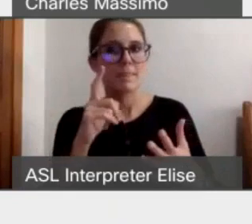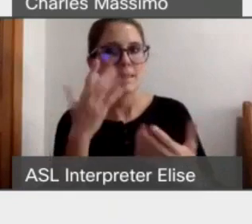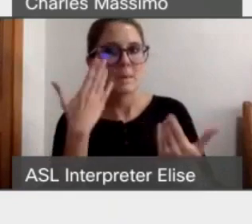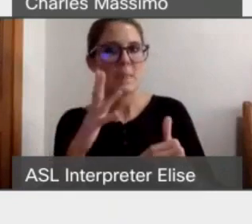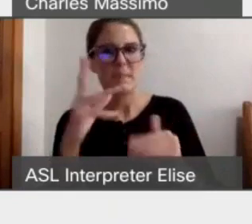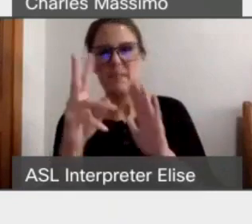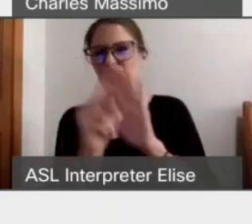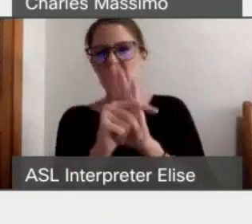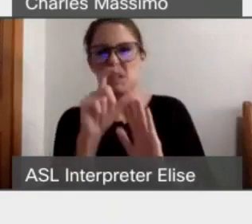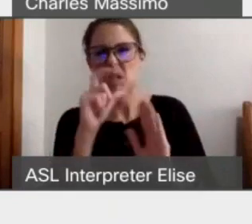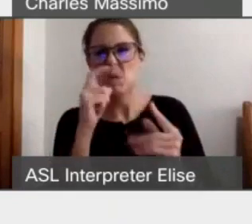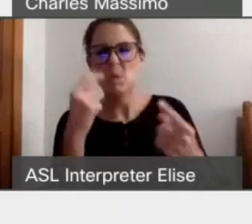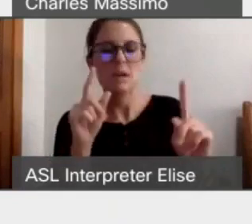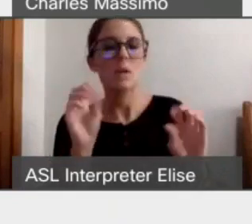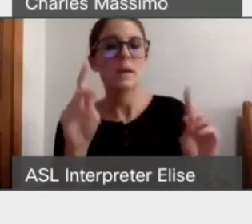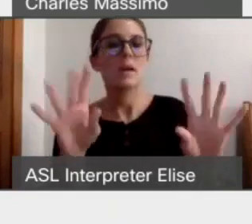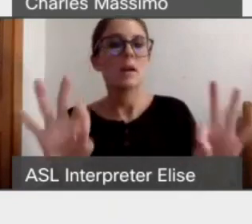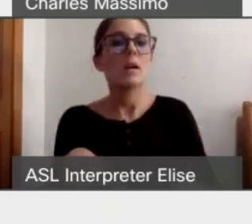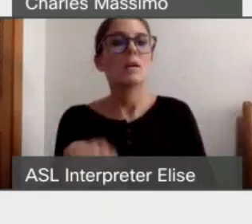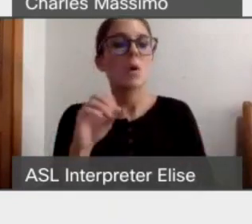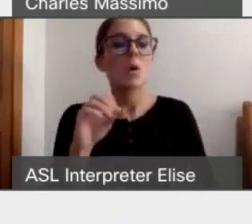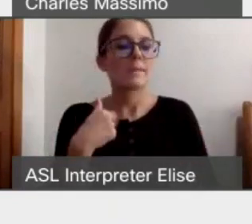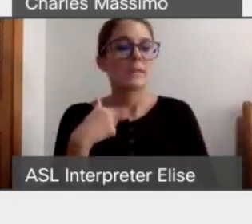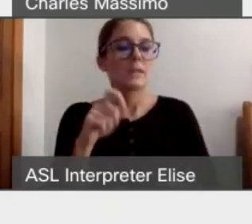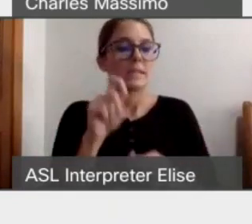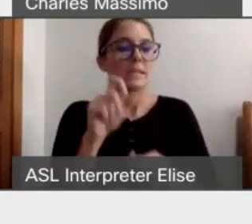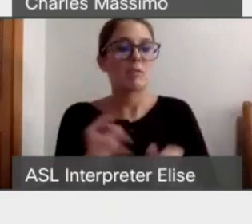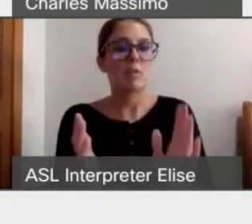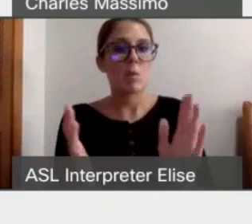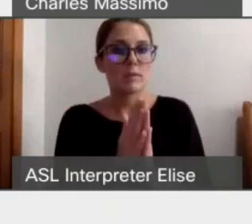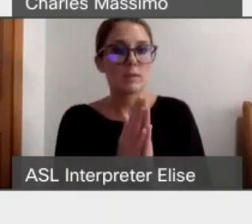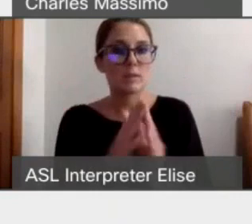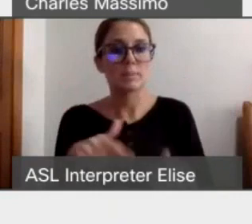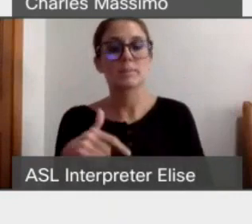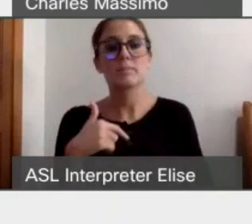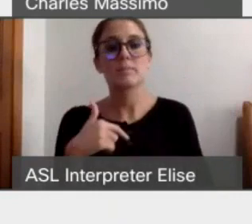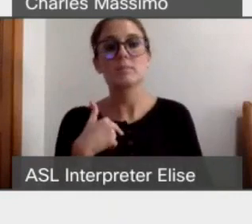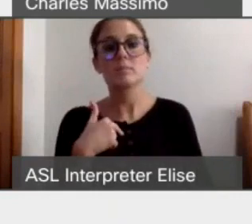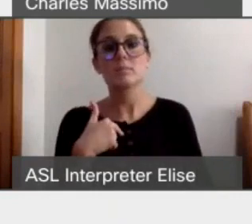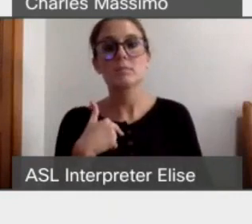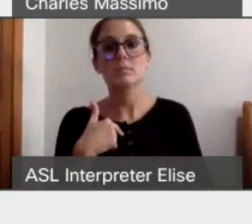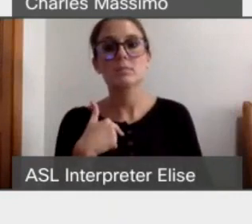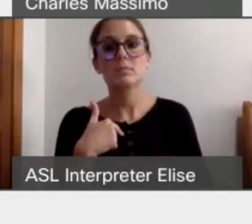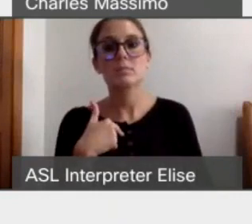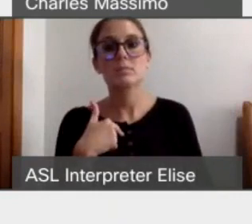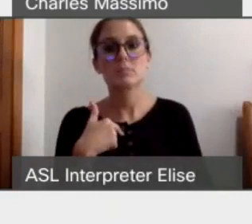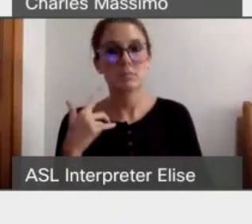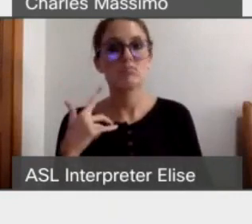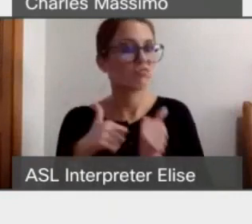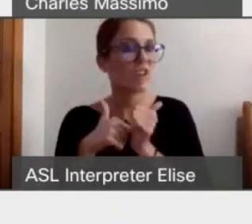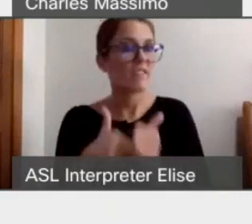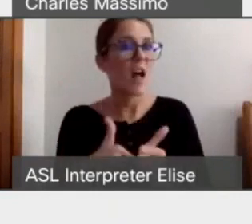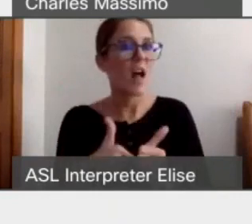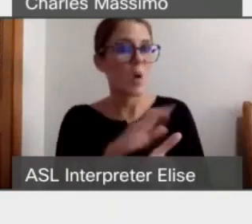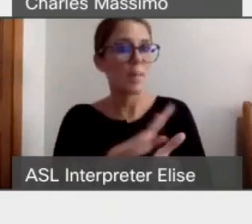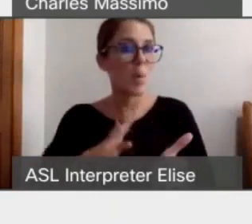here. So, yes, I have a specific request, actually. I followed the things with the board since the beginning. I feel like